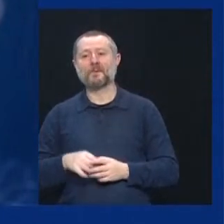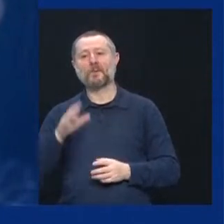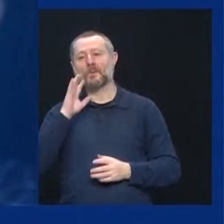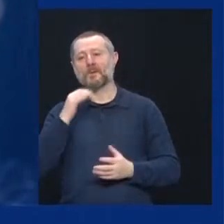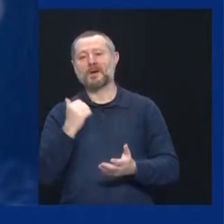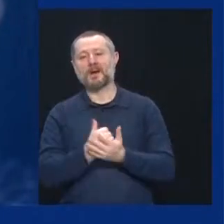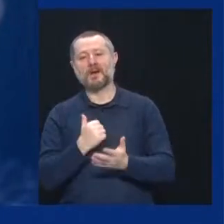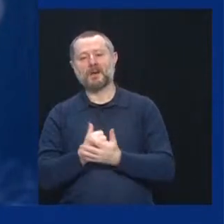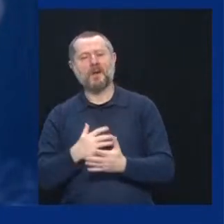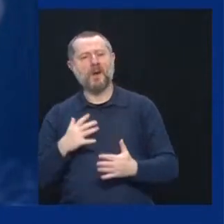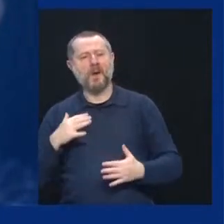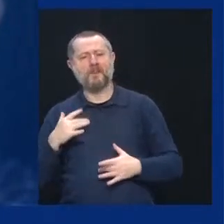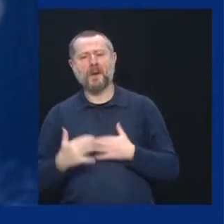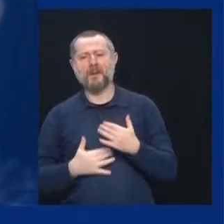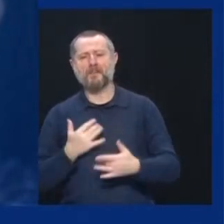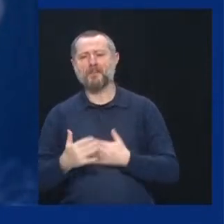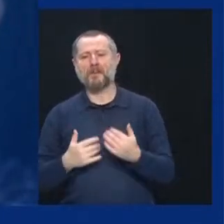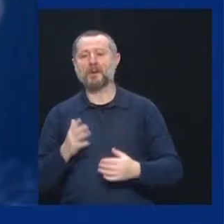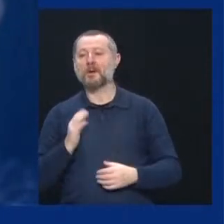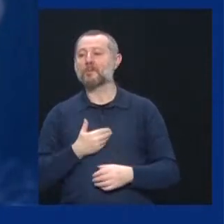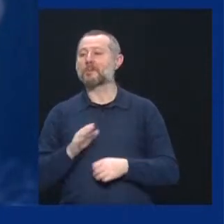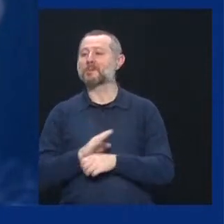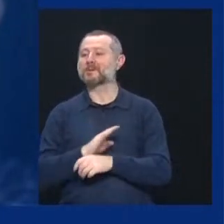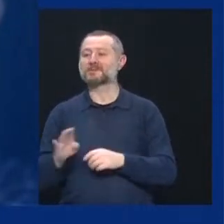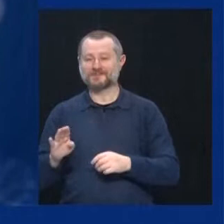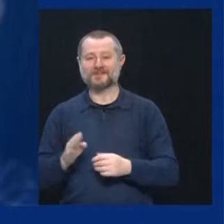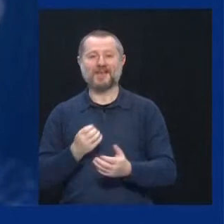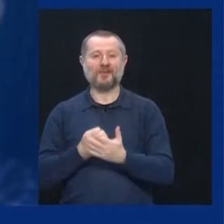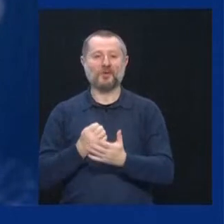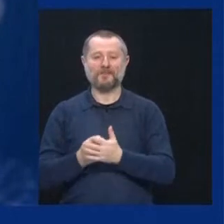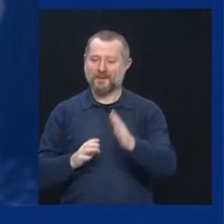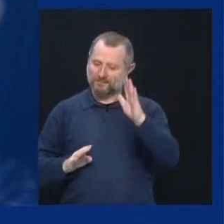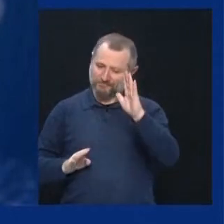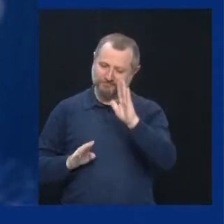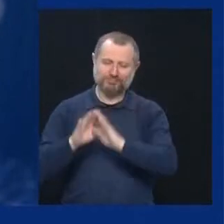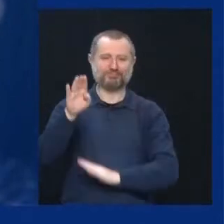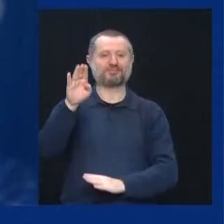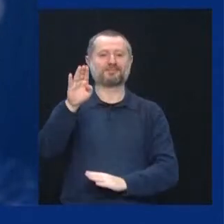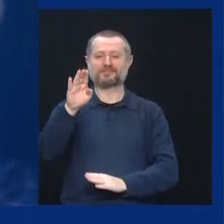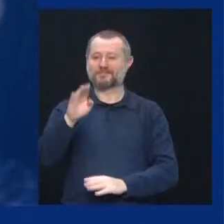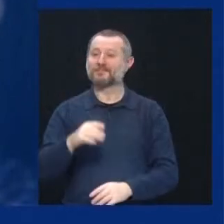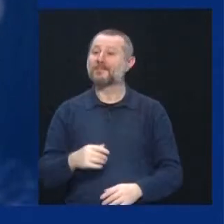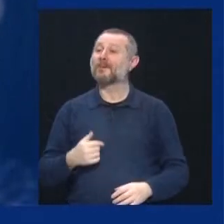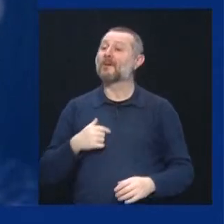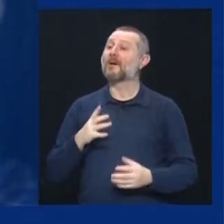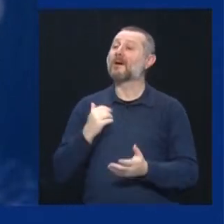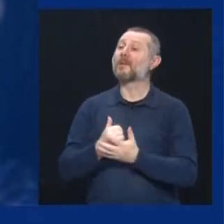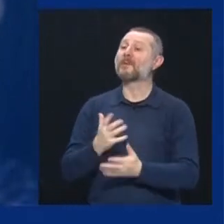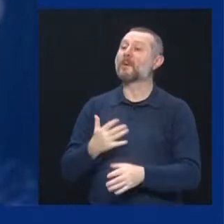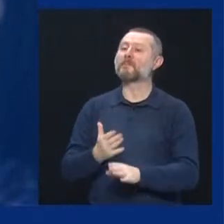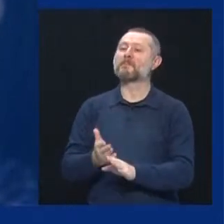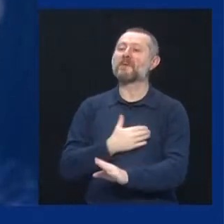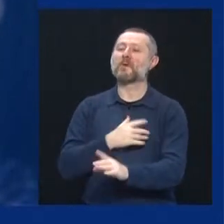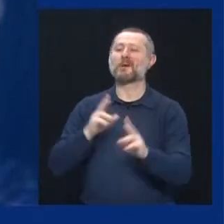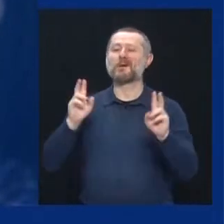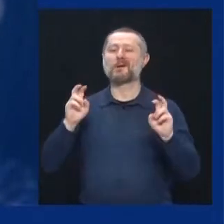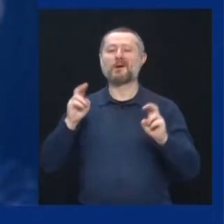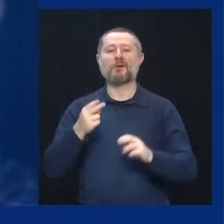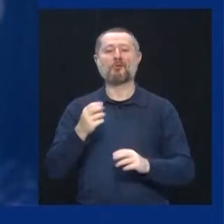accelerate our economic reopening prior to reaching herd immunity where everybody has a